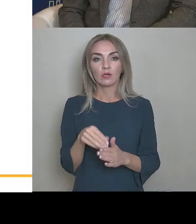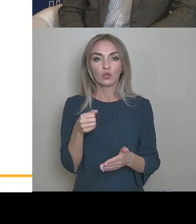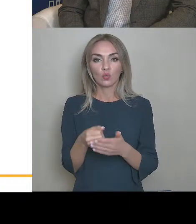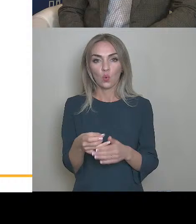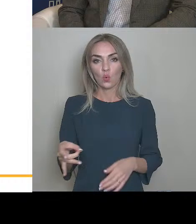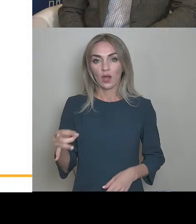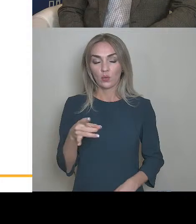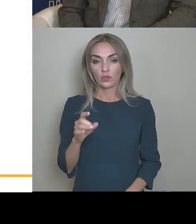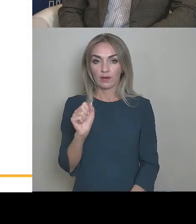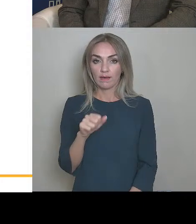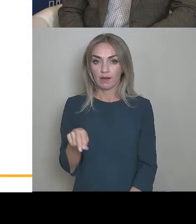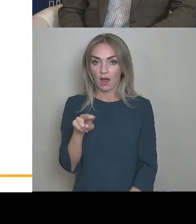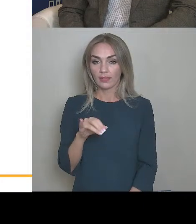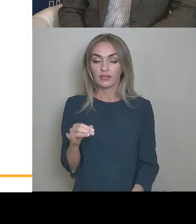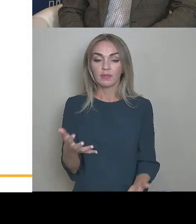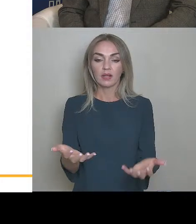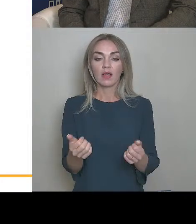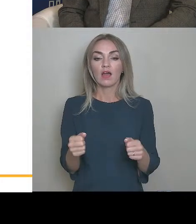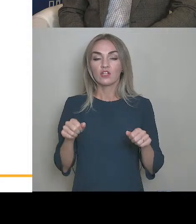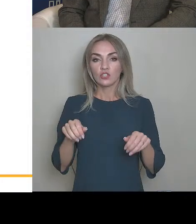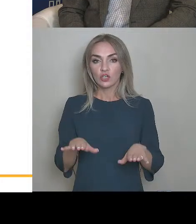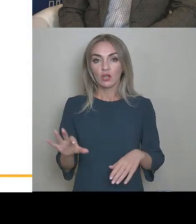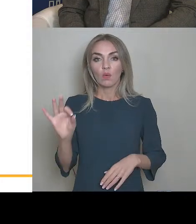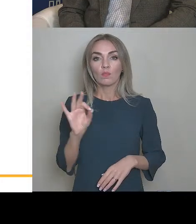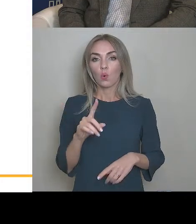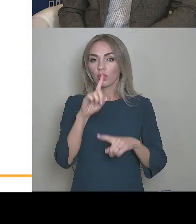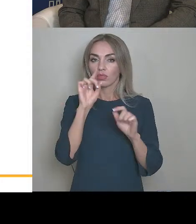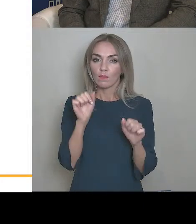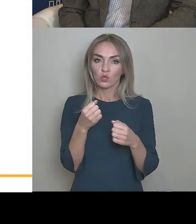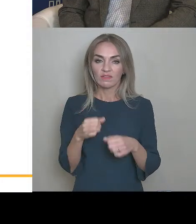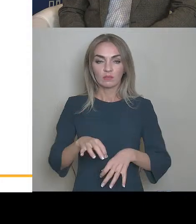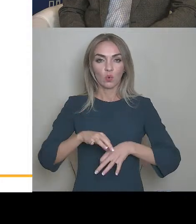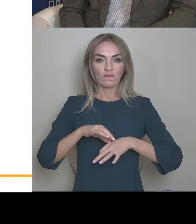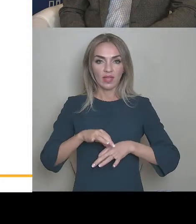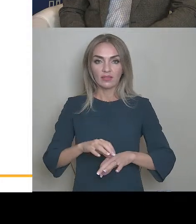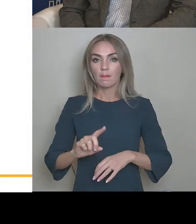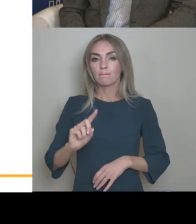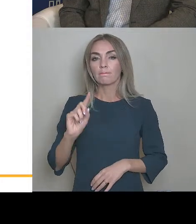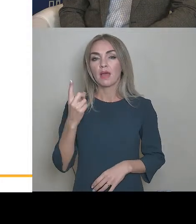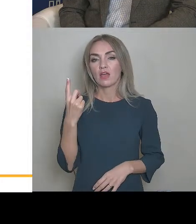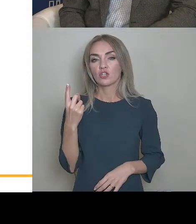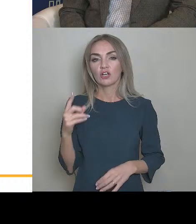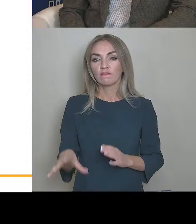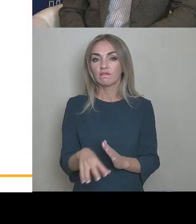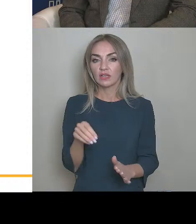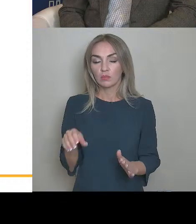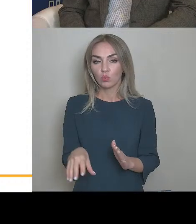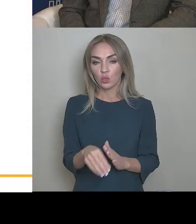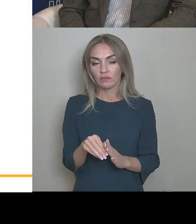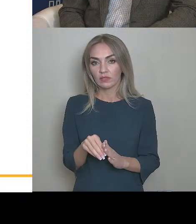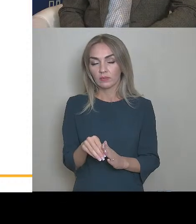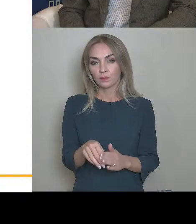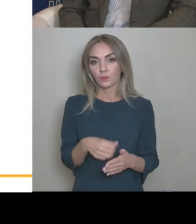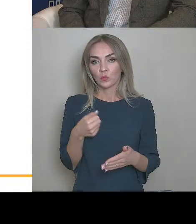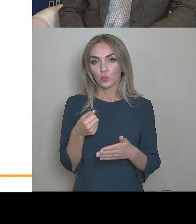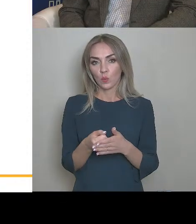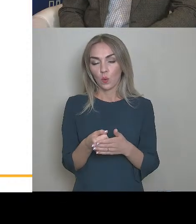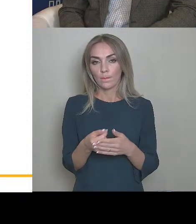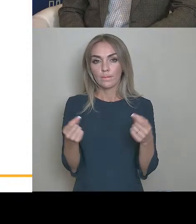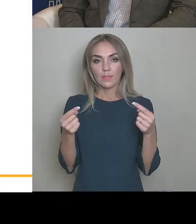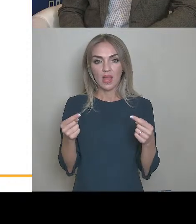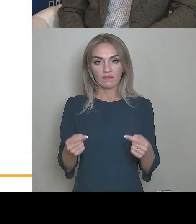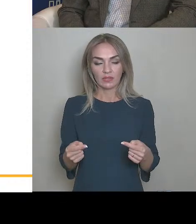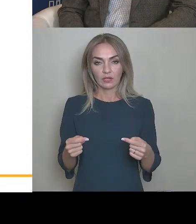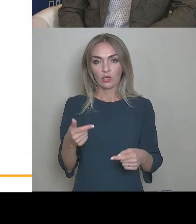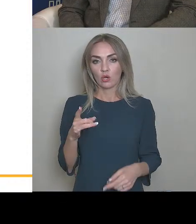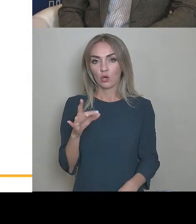first elections to the rayon councils, and the decision was taken about the impossibility to carry out the first elections